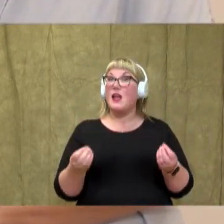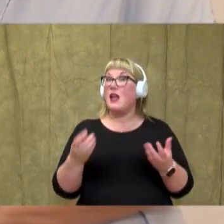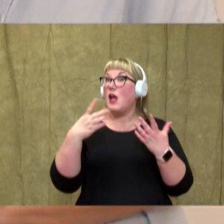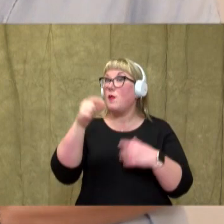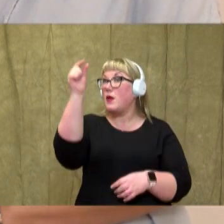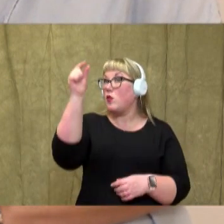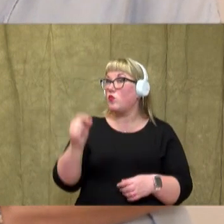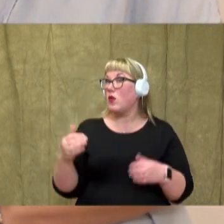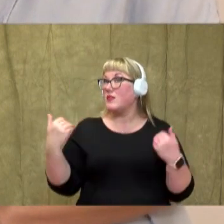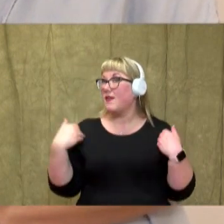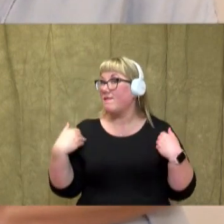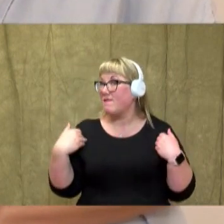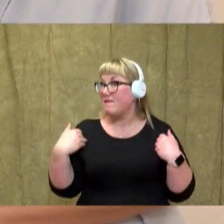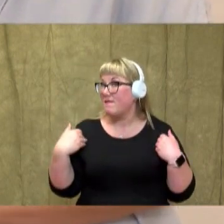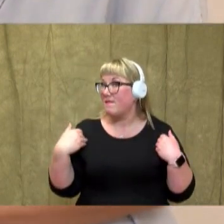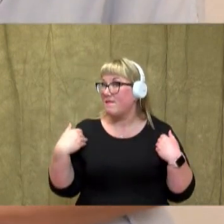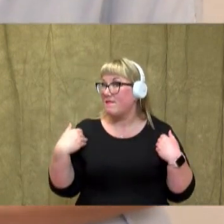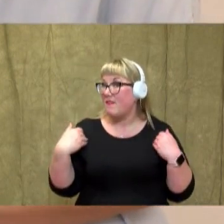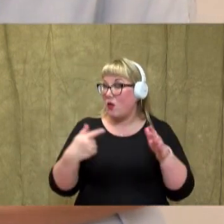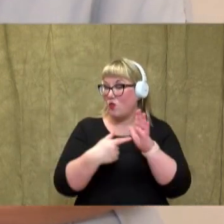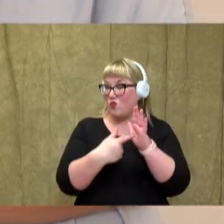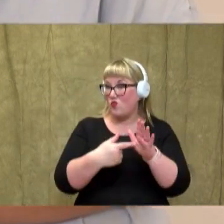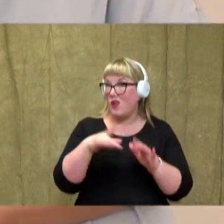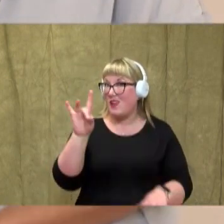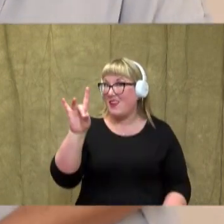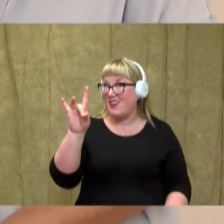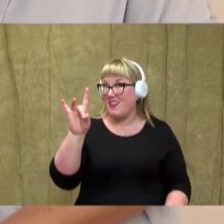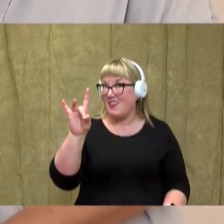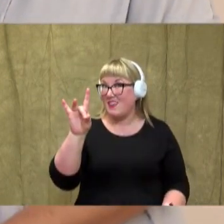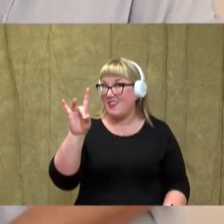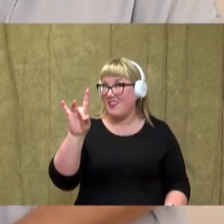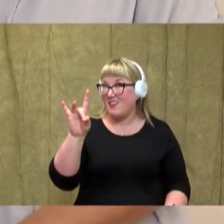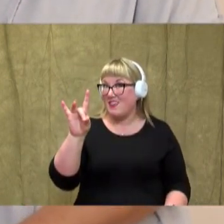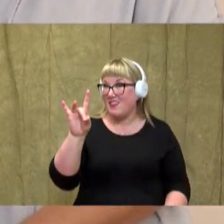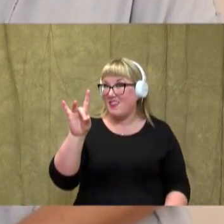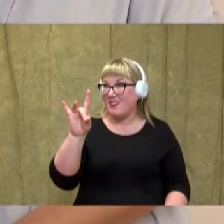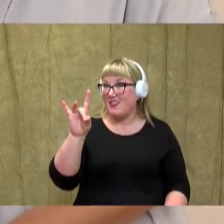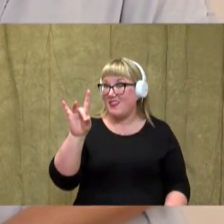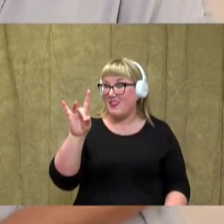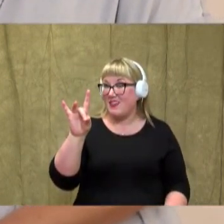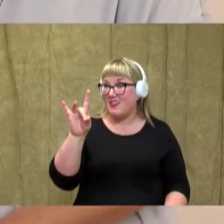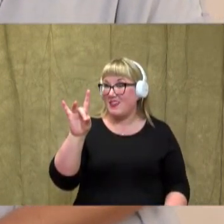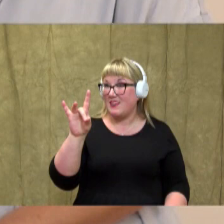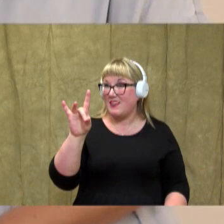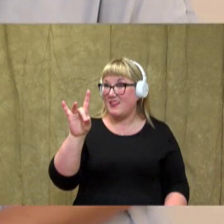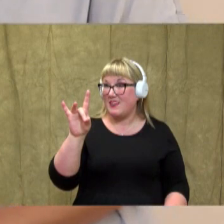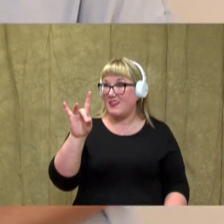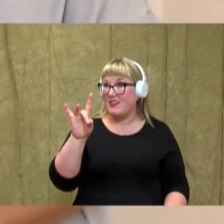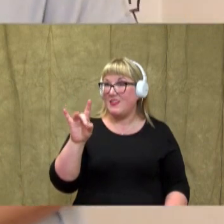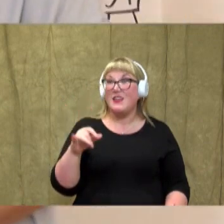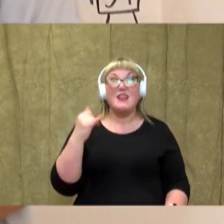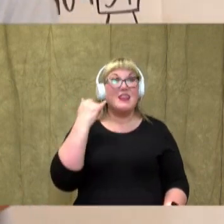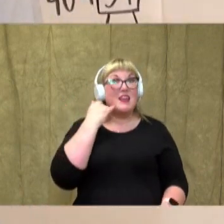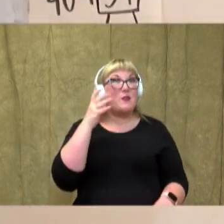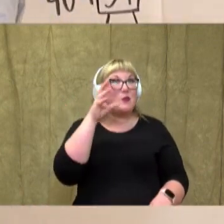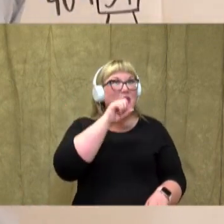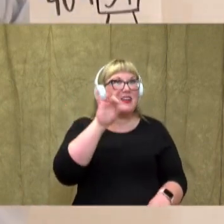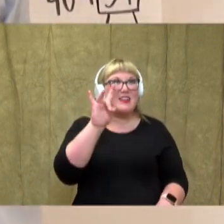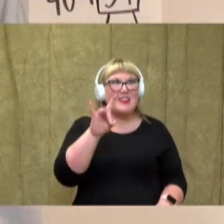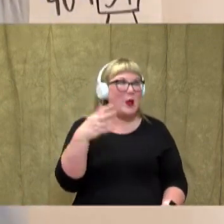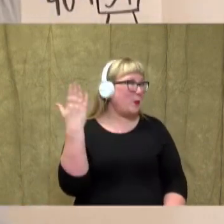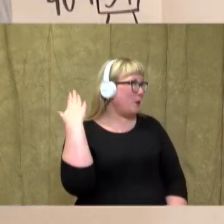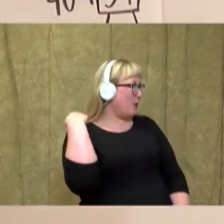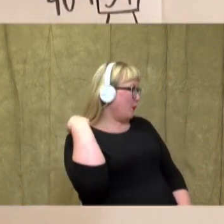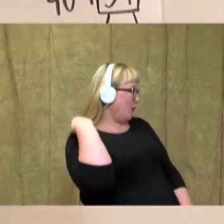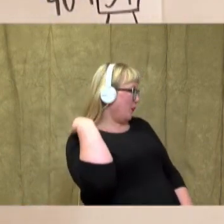rods are we going to have to represent the 8 in the tens place? If you guessed 8, pat